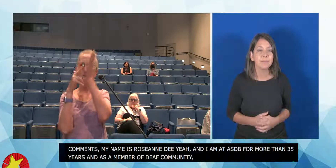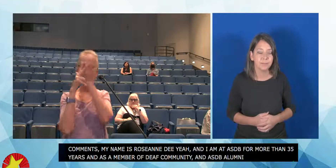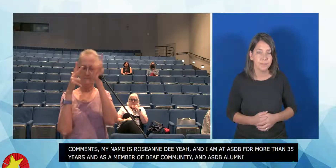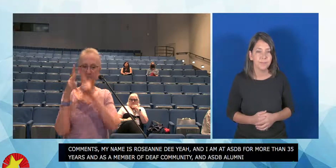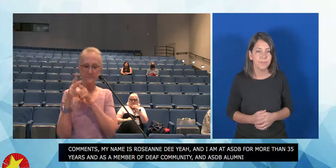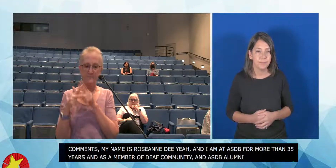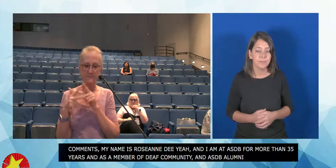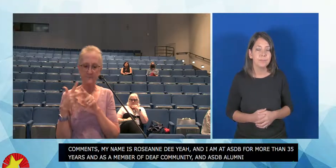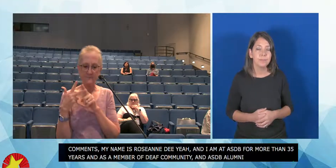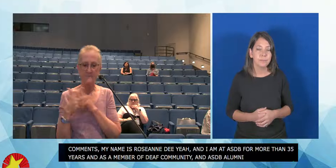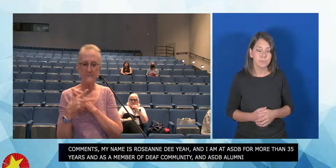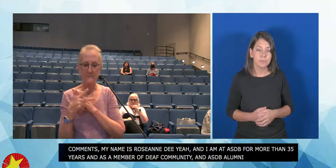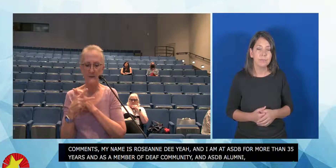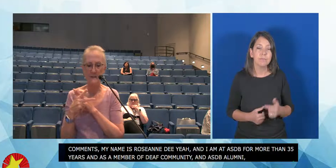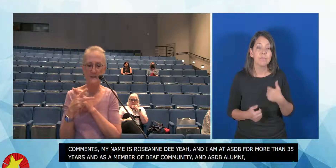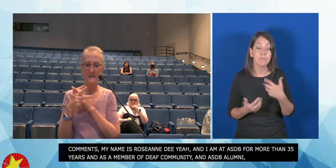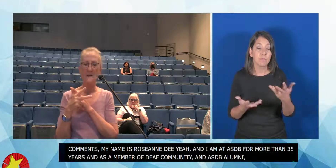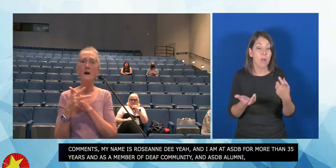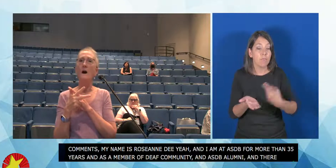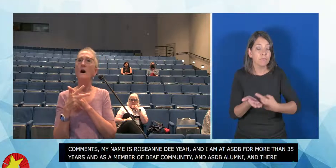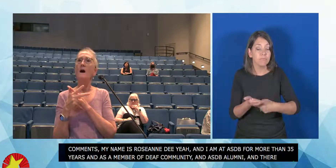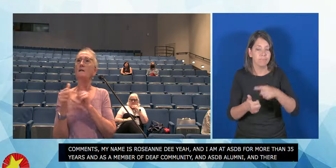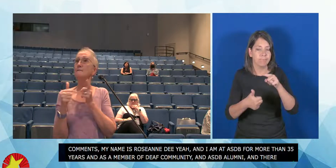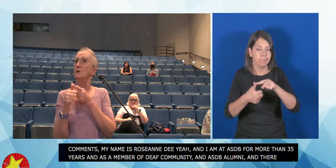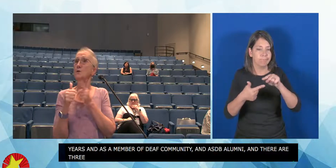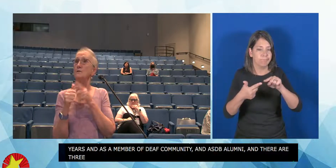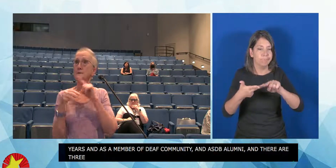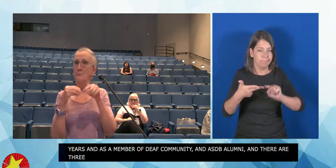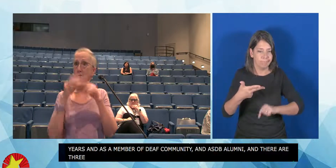and there are 3 things that I would like to comment on.